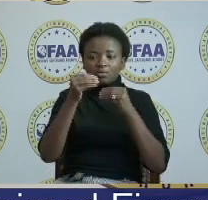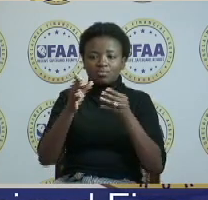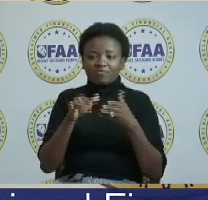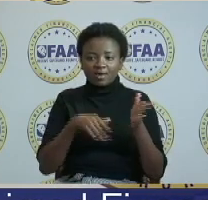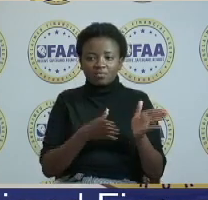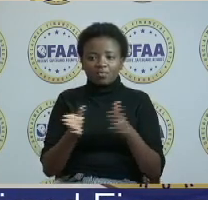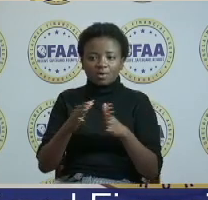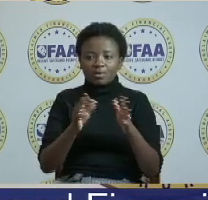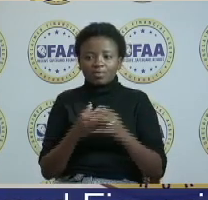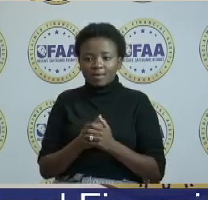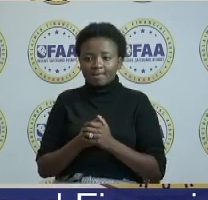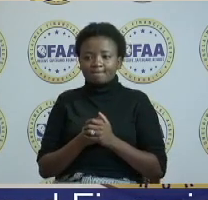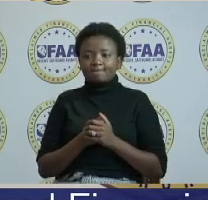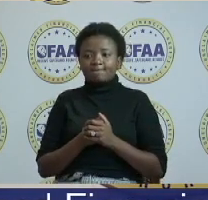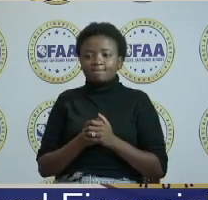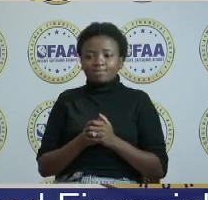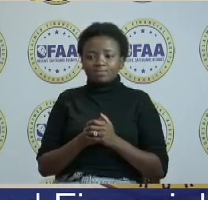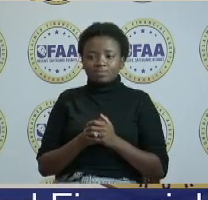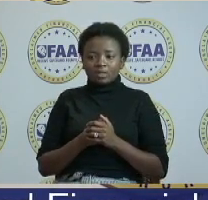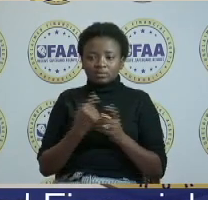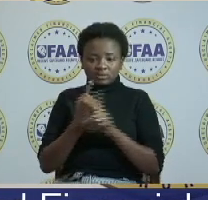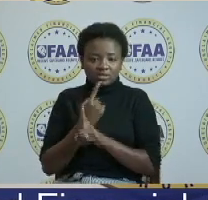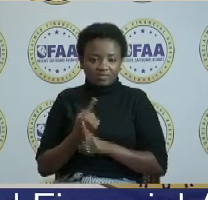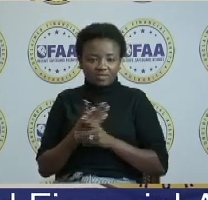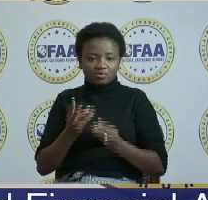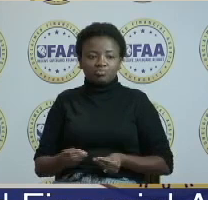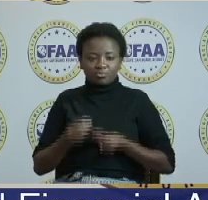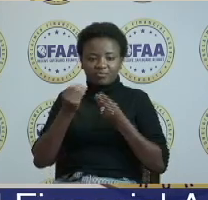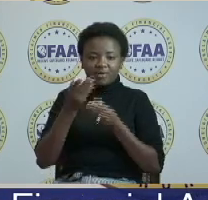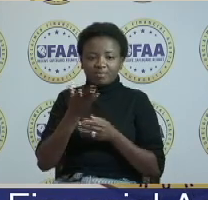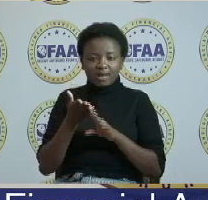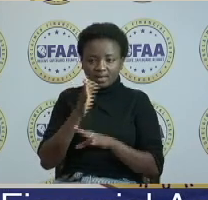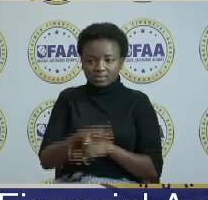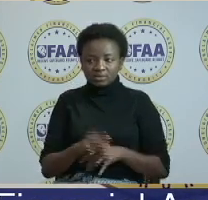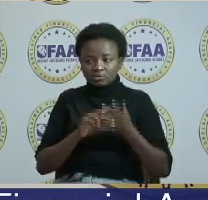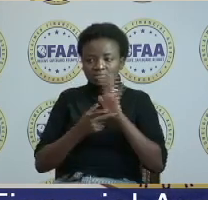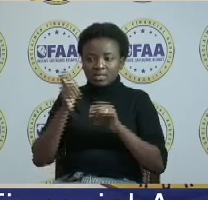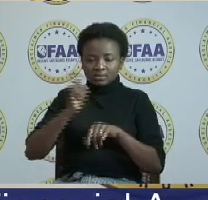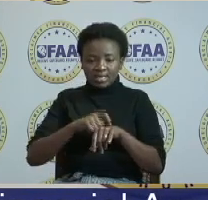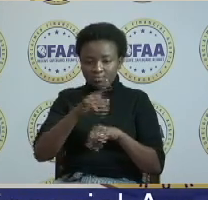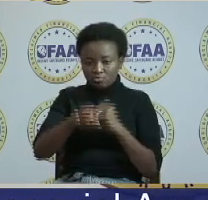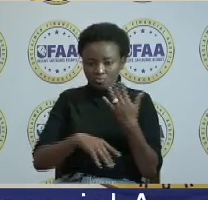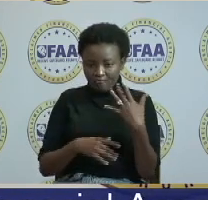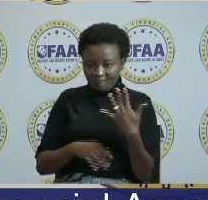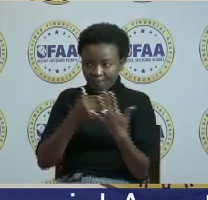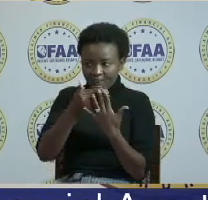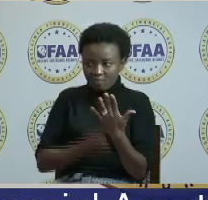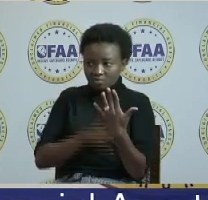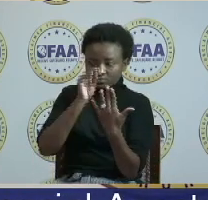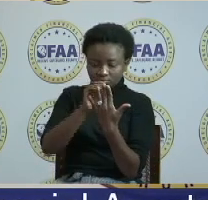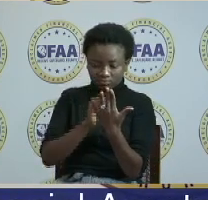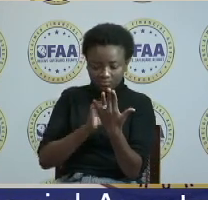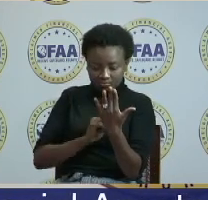an easy way of submitting your returns, so that once you fill the hard copies, that is the forms, then you can be